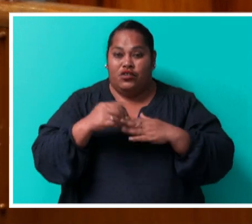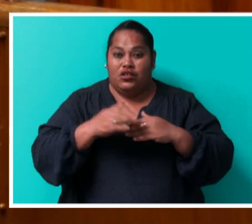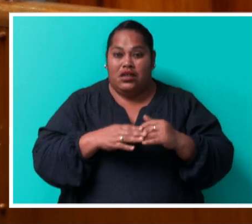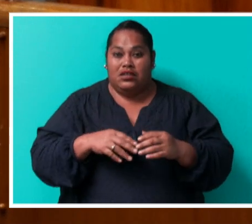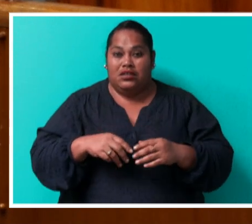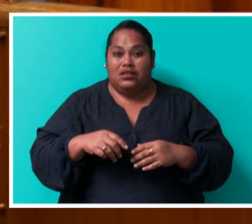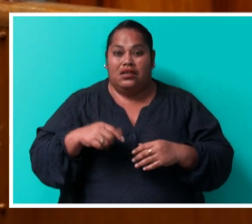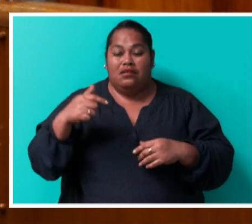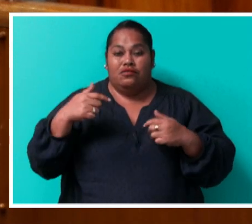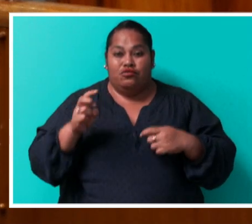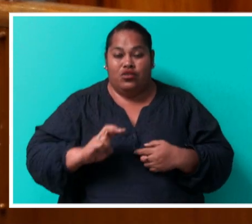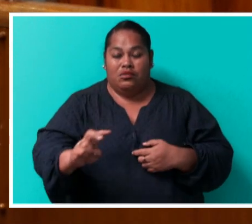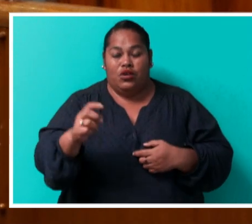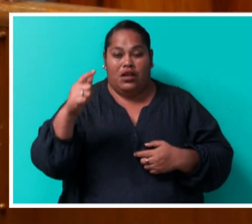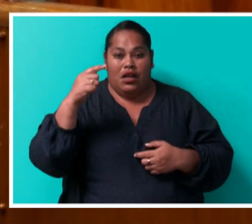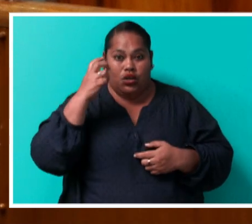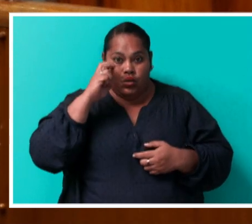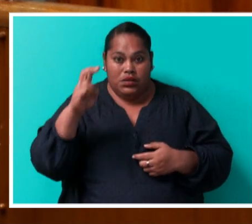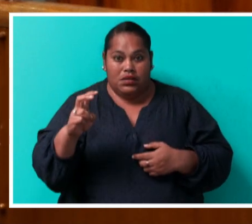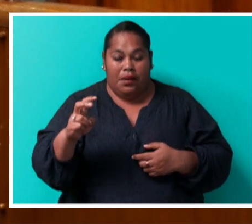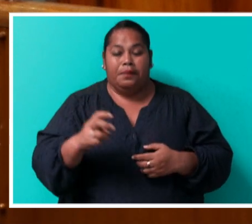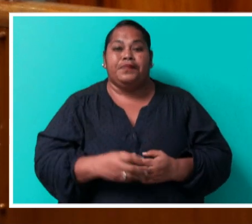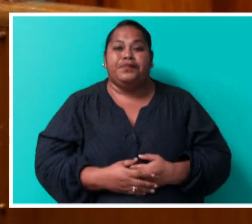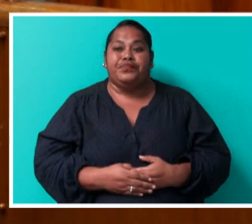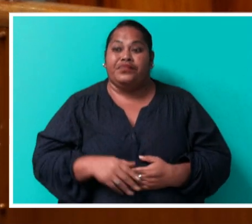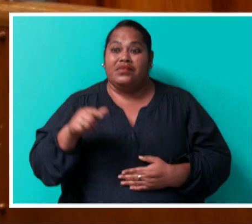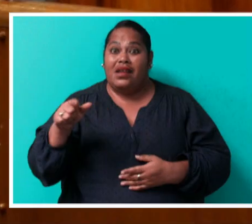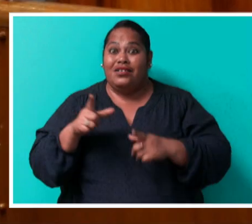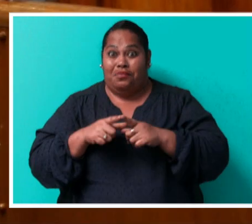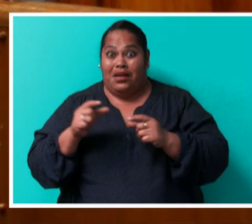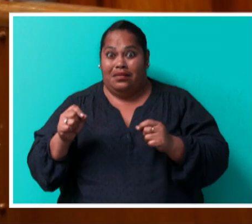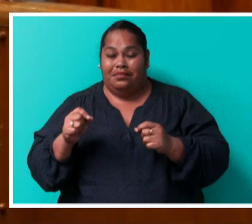His Excellency Mr. Yasushi Kaneko.